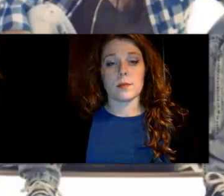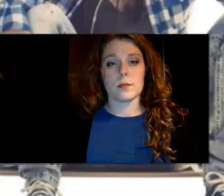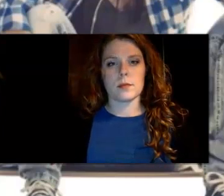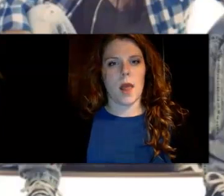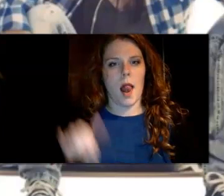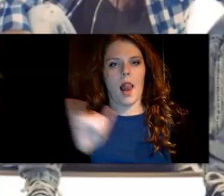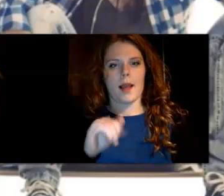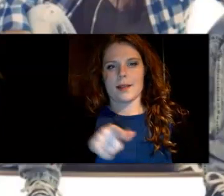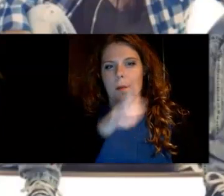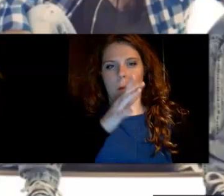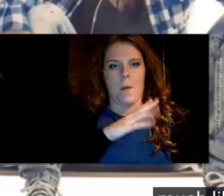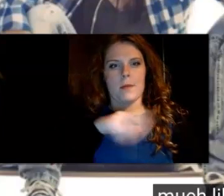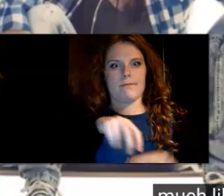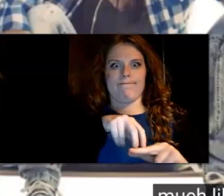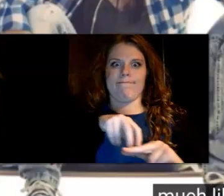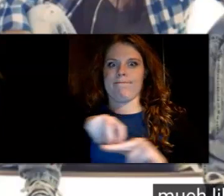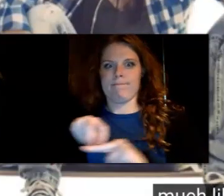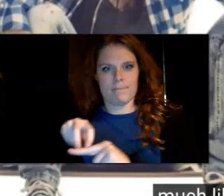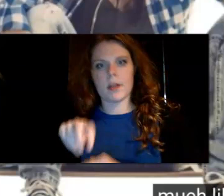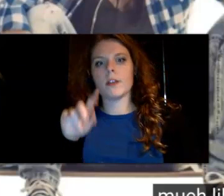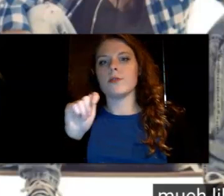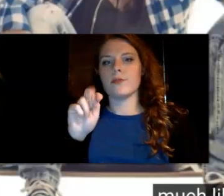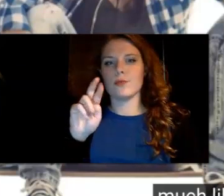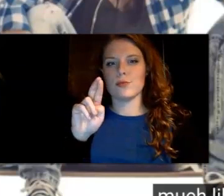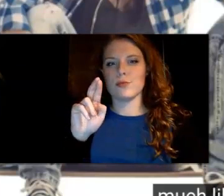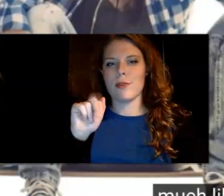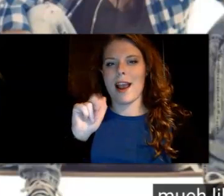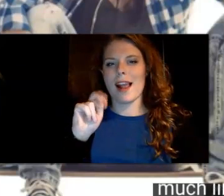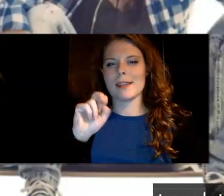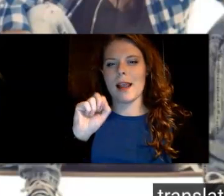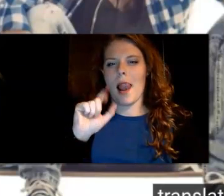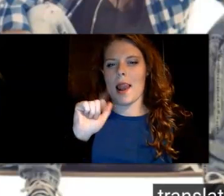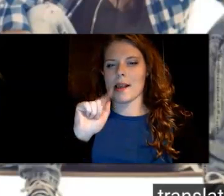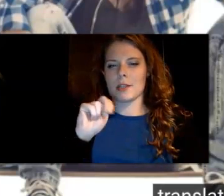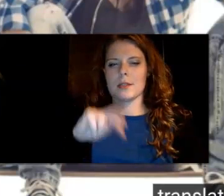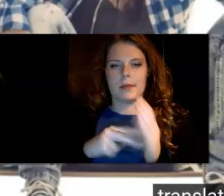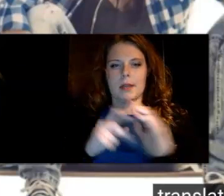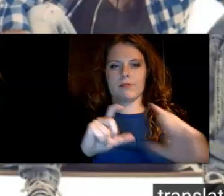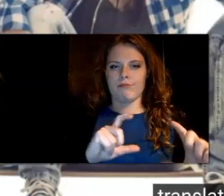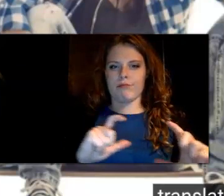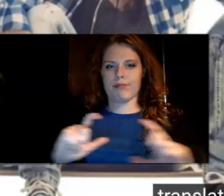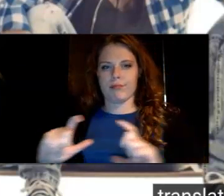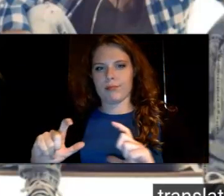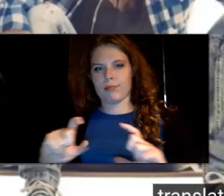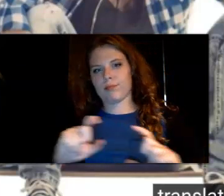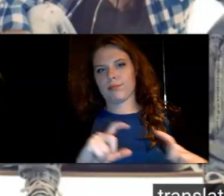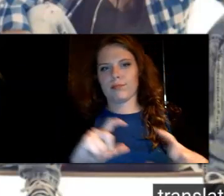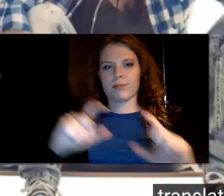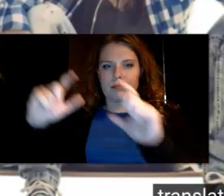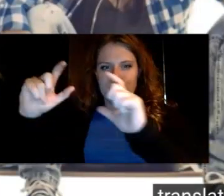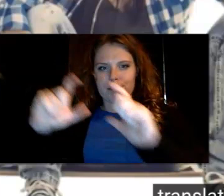Much like Jennifer on her skateboard, a translation is a slide from one location to another.